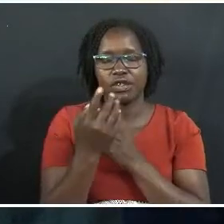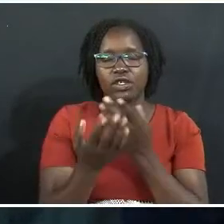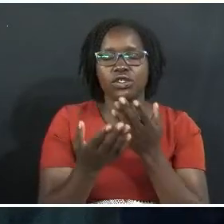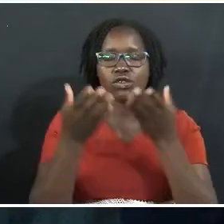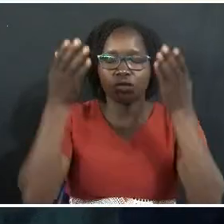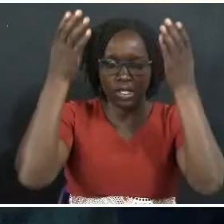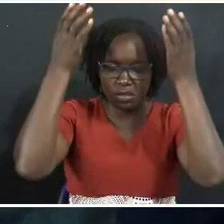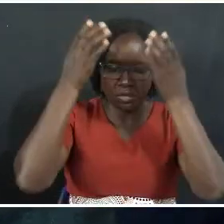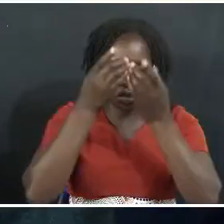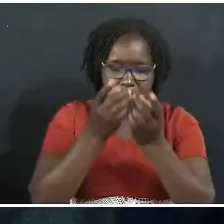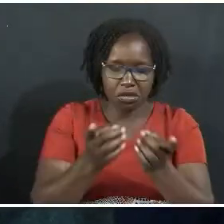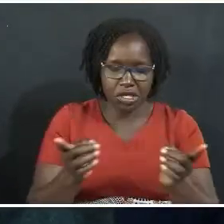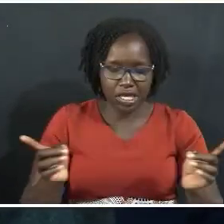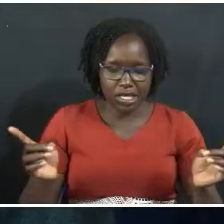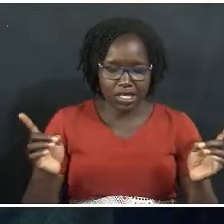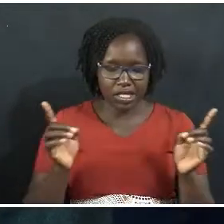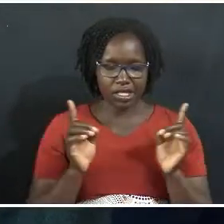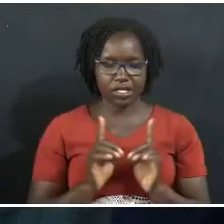us.